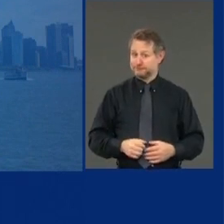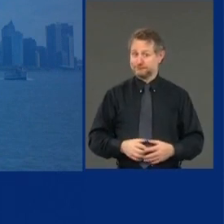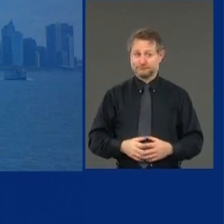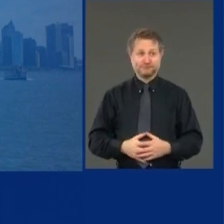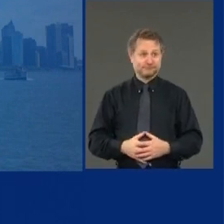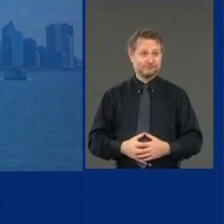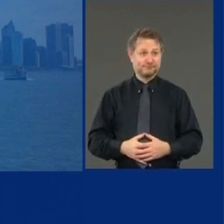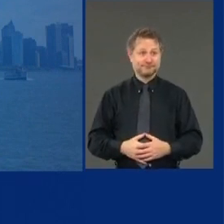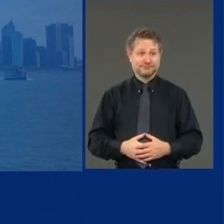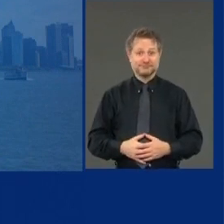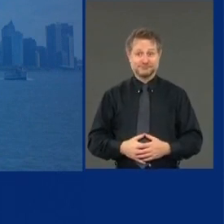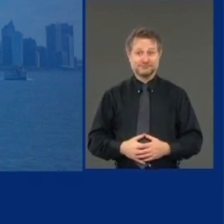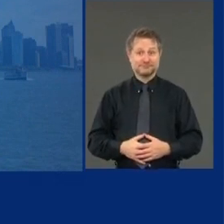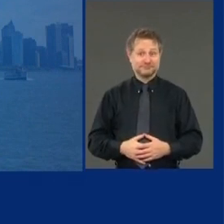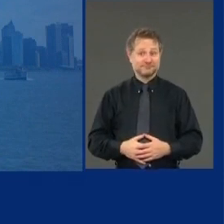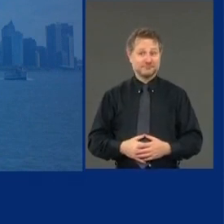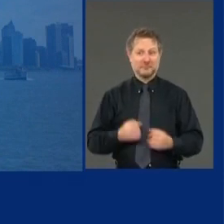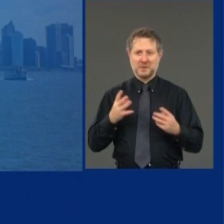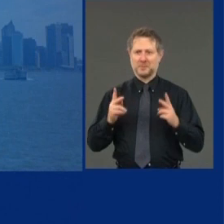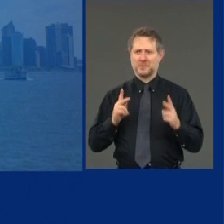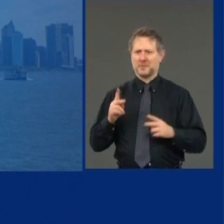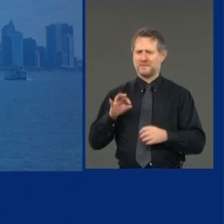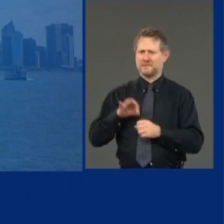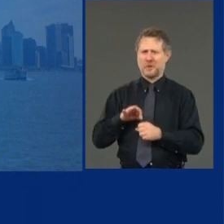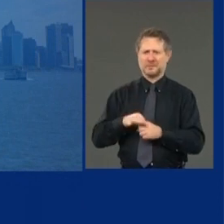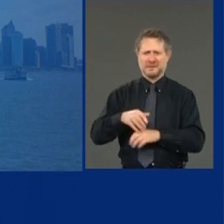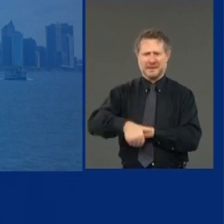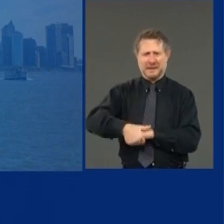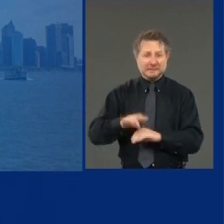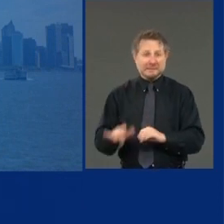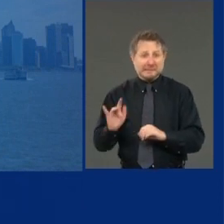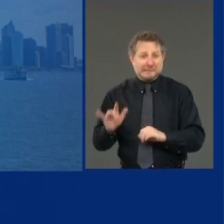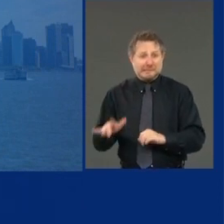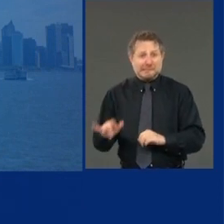And you have a lot of late-night voters, obviously.